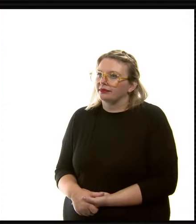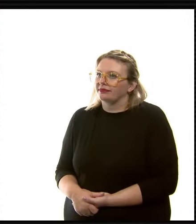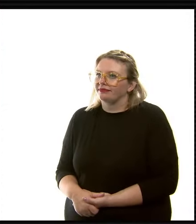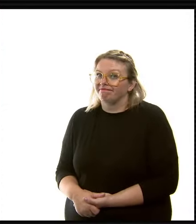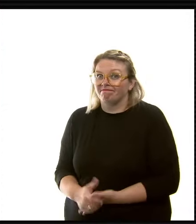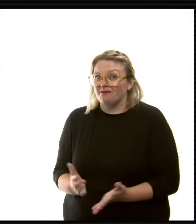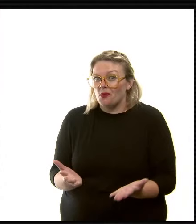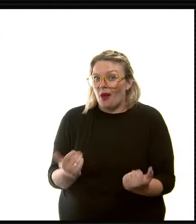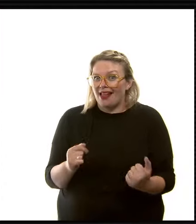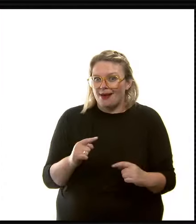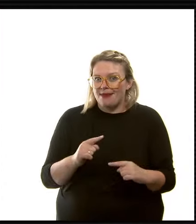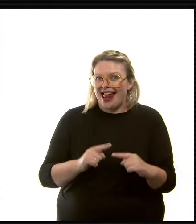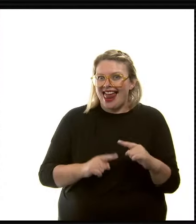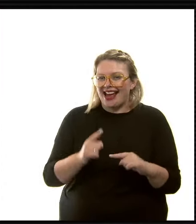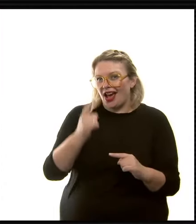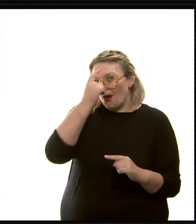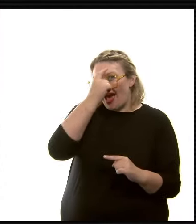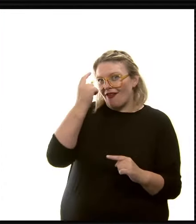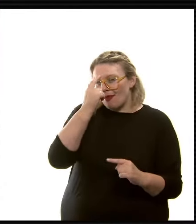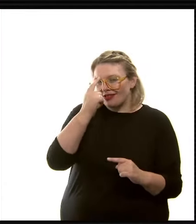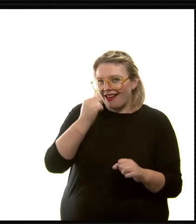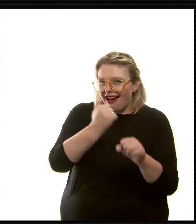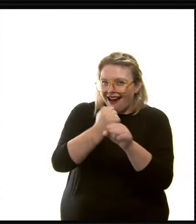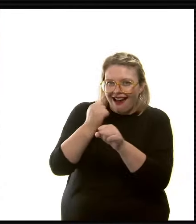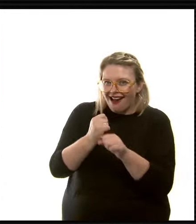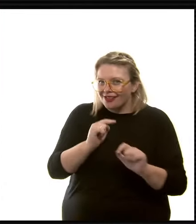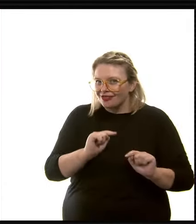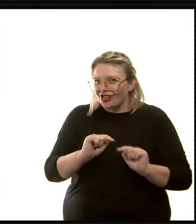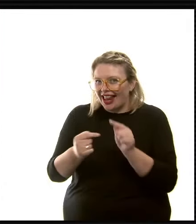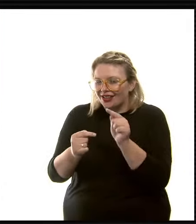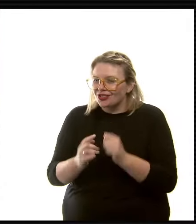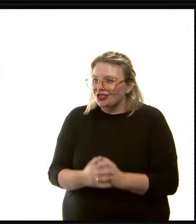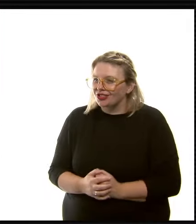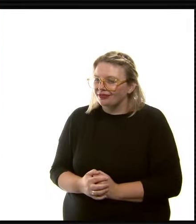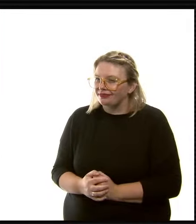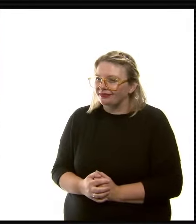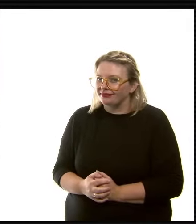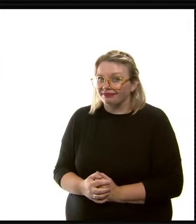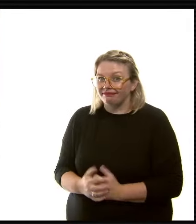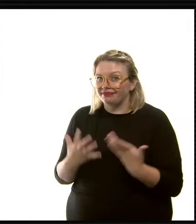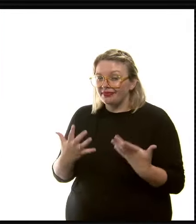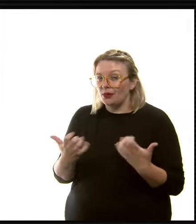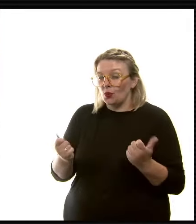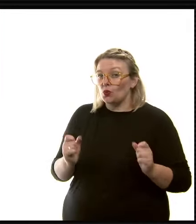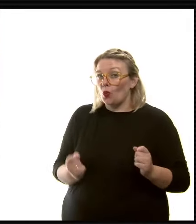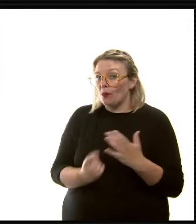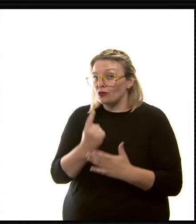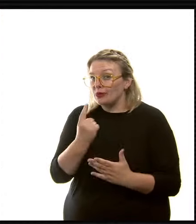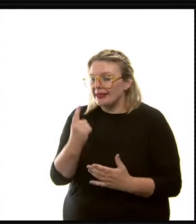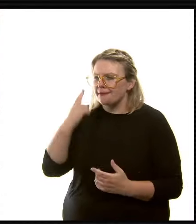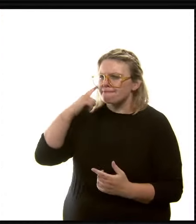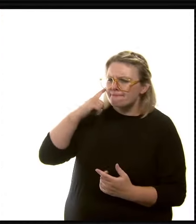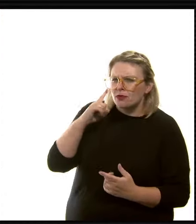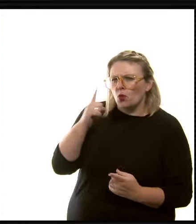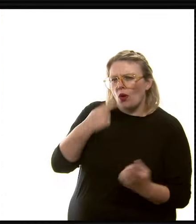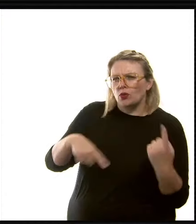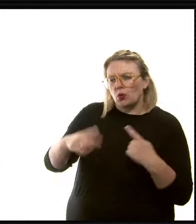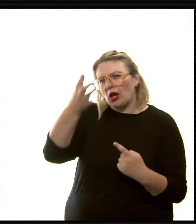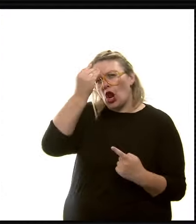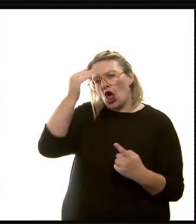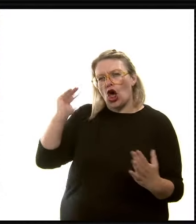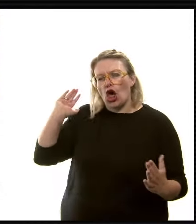Welcome to the LEGO Harry Potter Building Challenge. And I thought it would be a great opportunity now to put into practice all the great things we learned throughout our